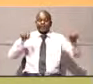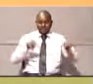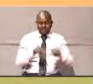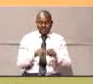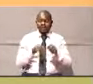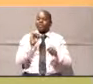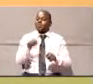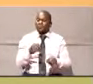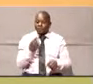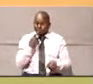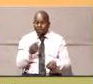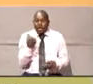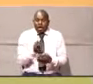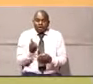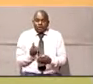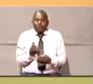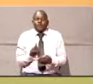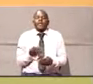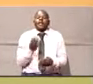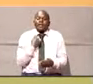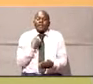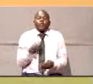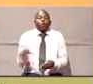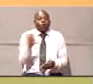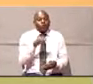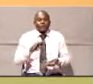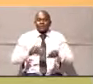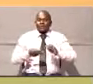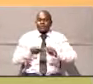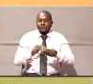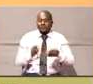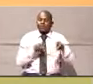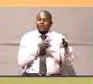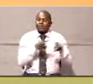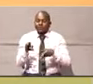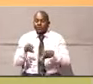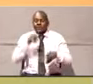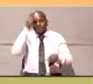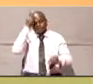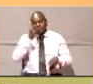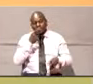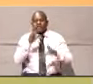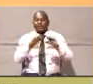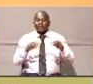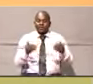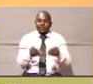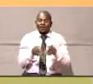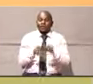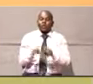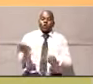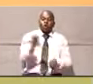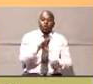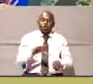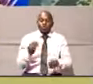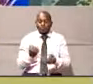They cannot do it alone. They need all stakeholders, from the system to the parents to the communities, to be part of the